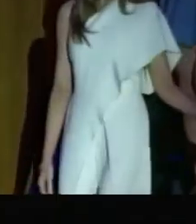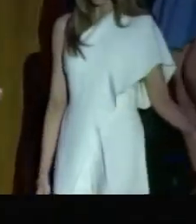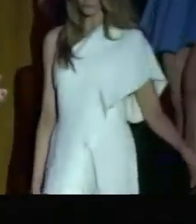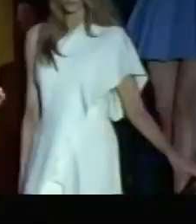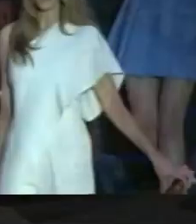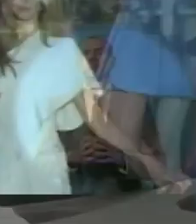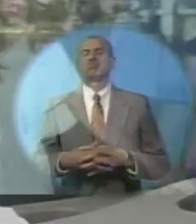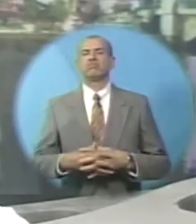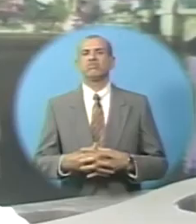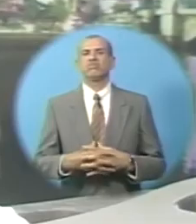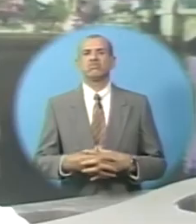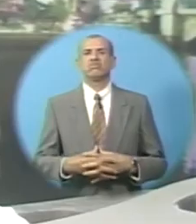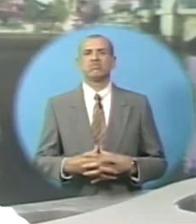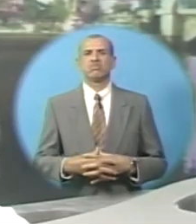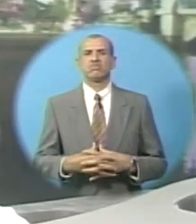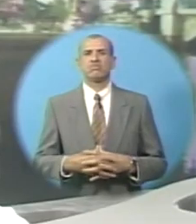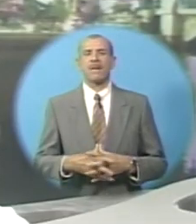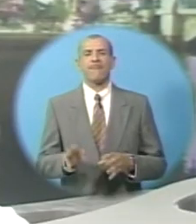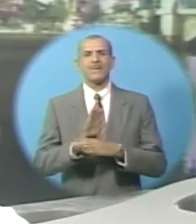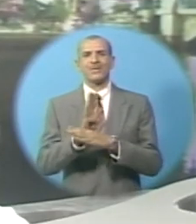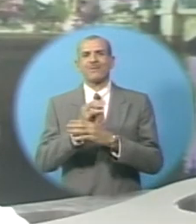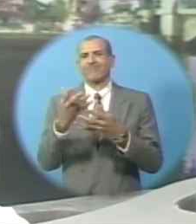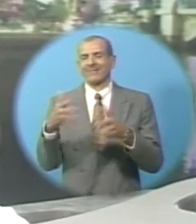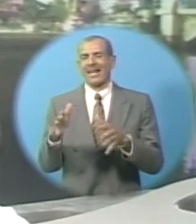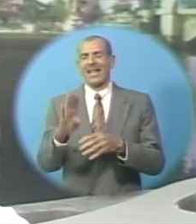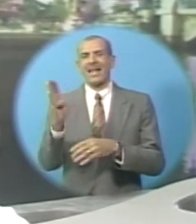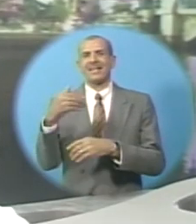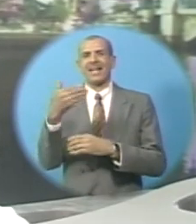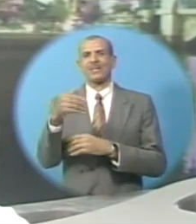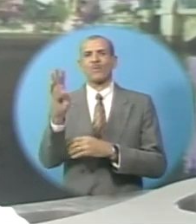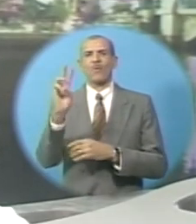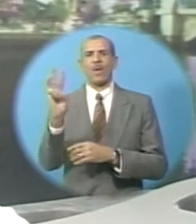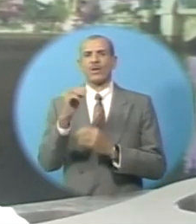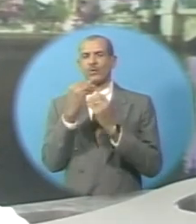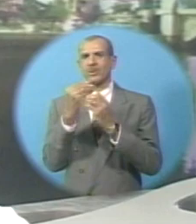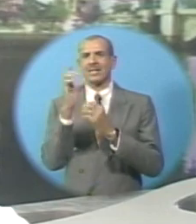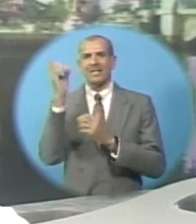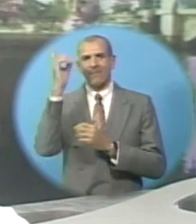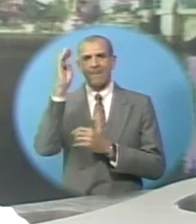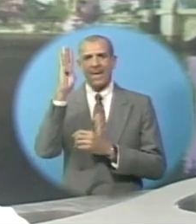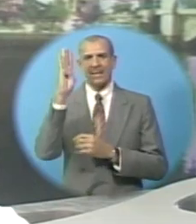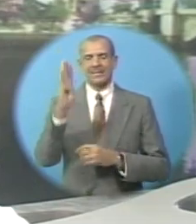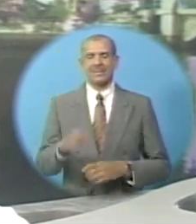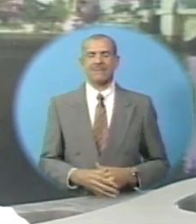critical. That's business. David Best is next with the weather.